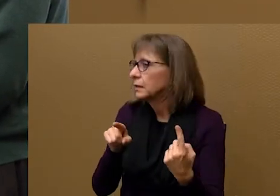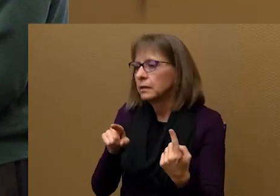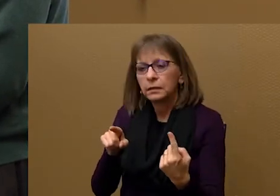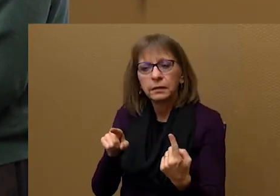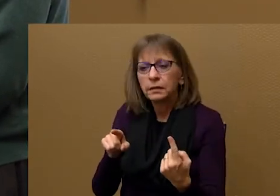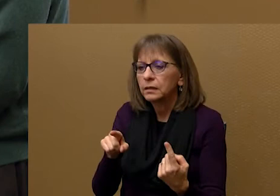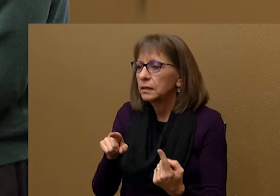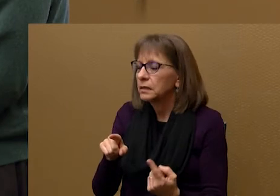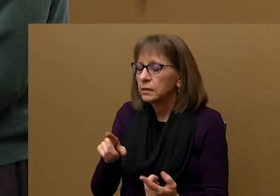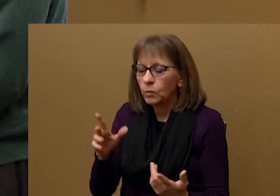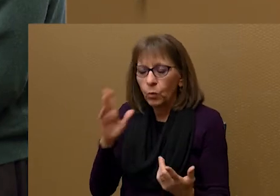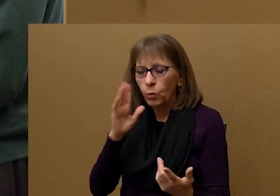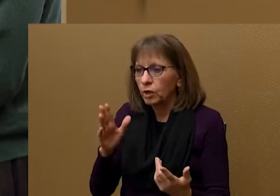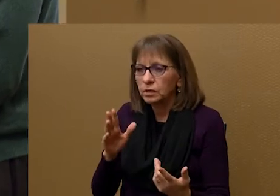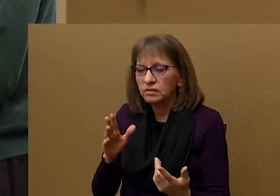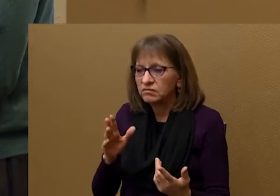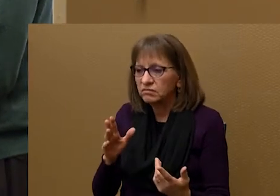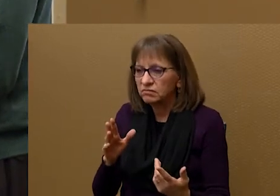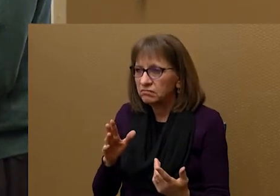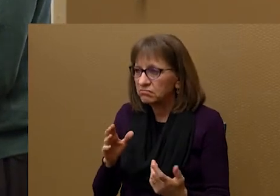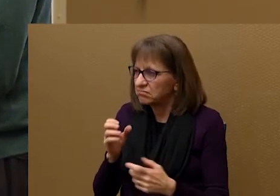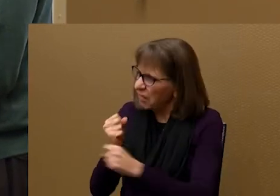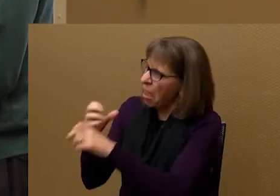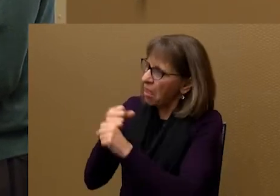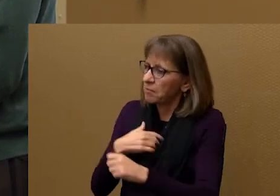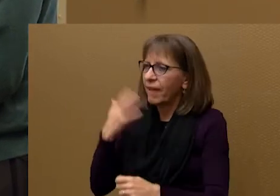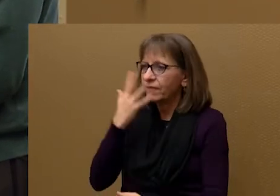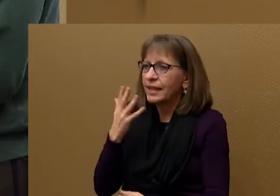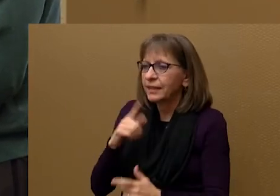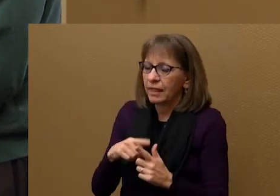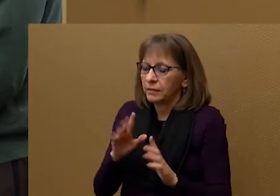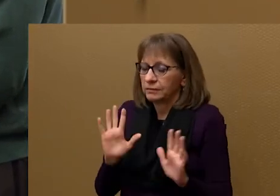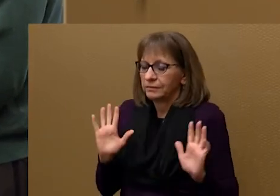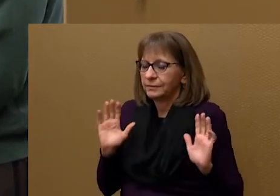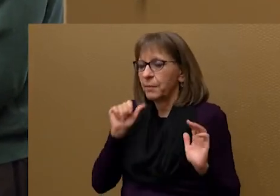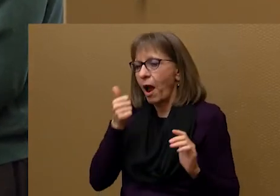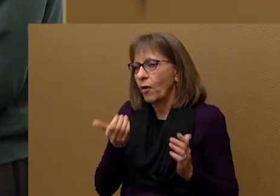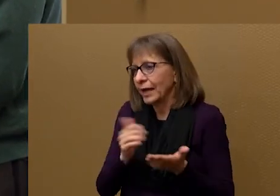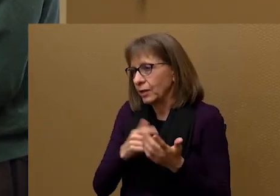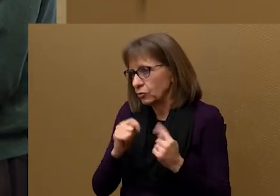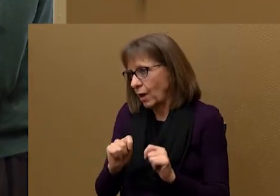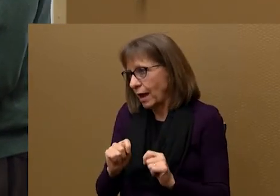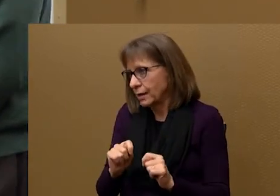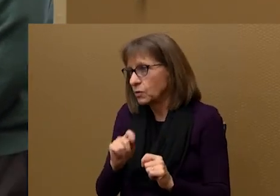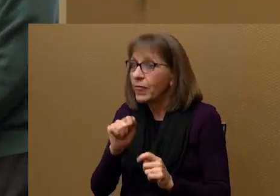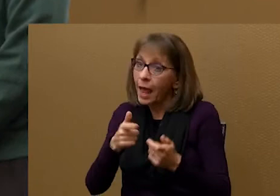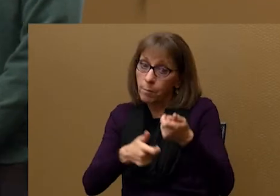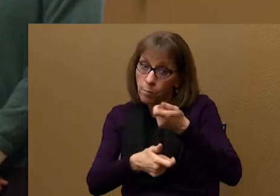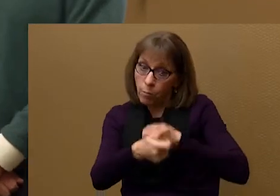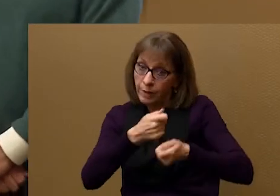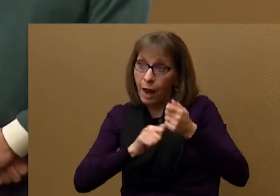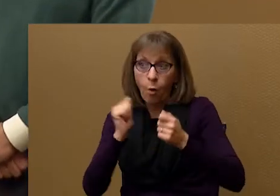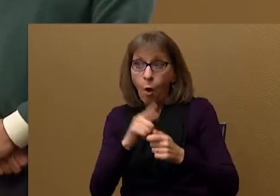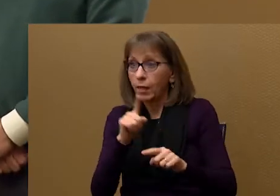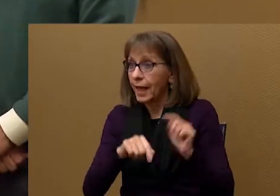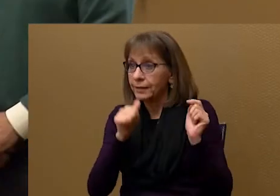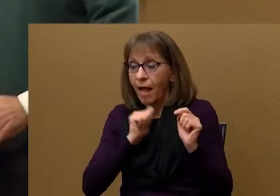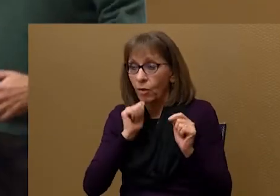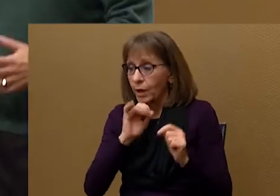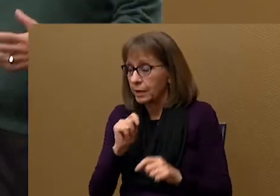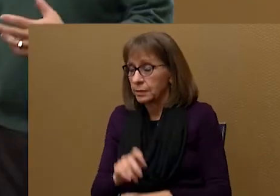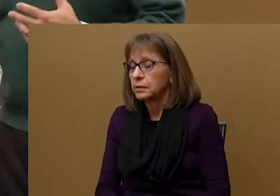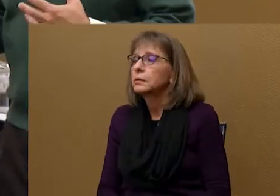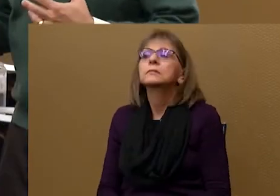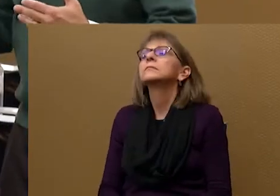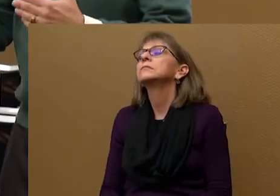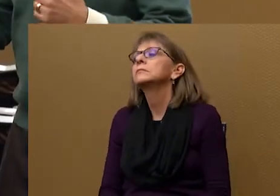the whatever at my face, and then we'll just have to do it again tomorrow. But that like pulling out process is really hard. Any idea what you would do